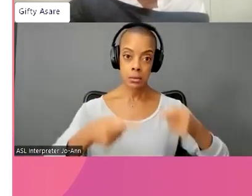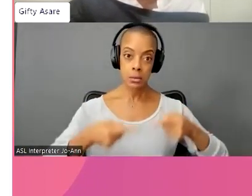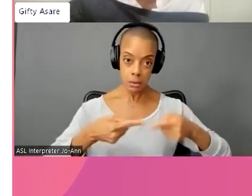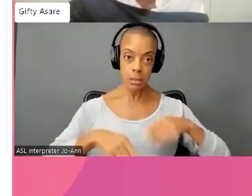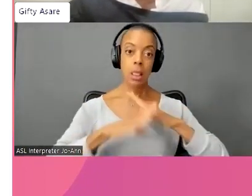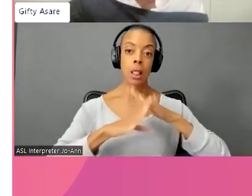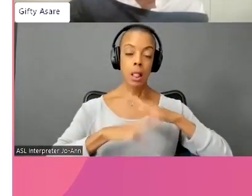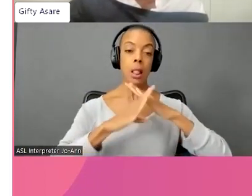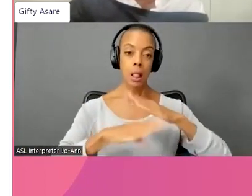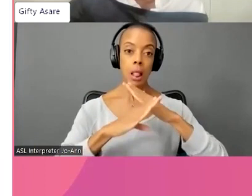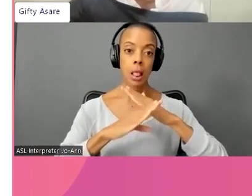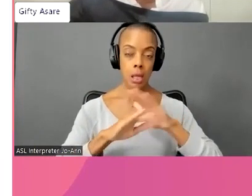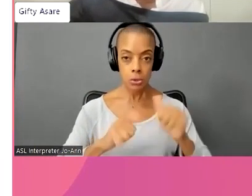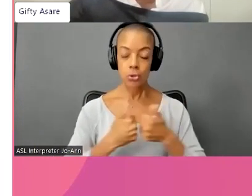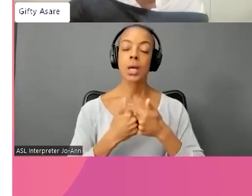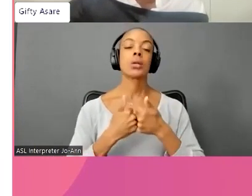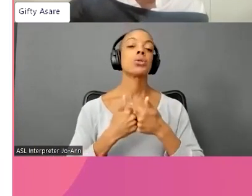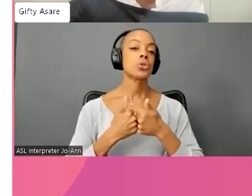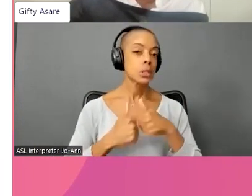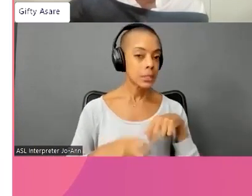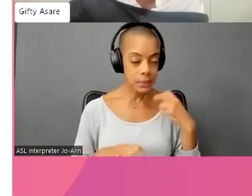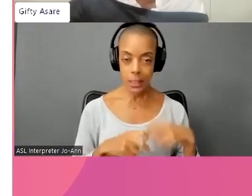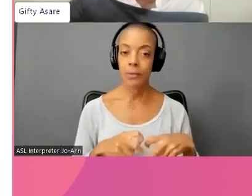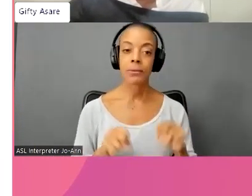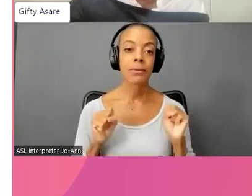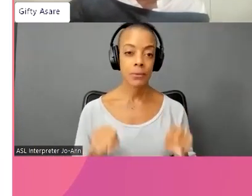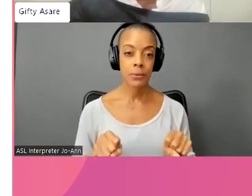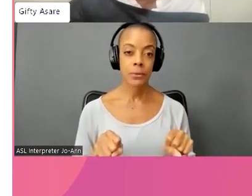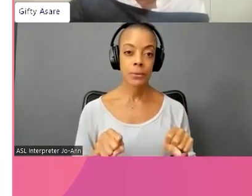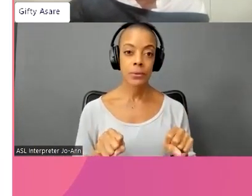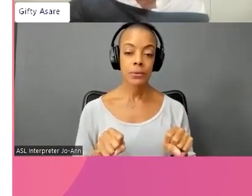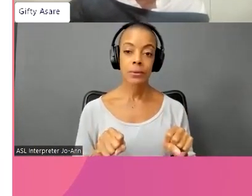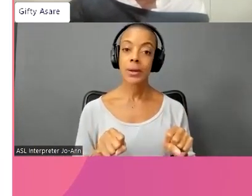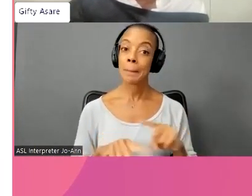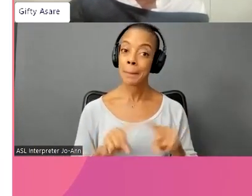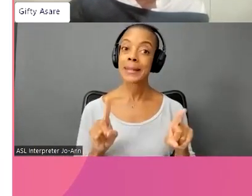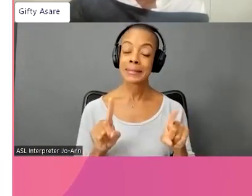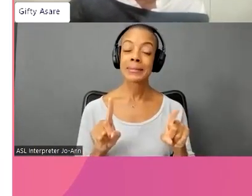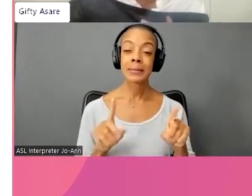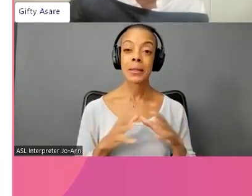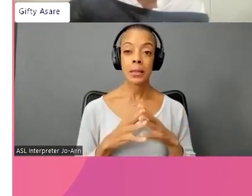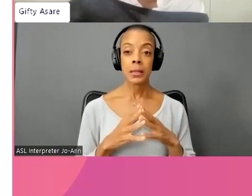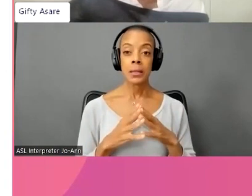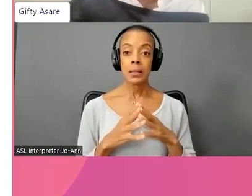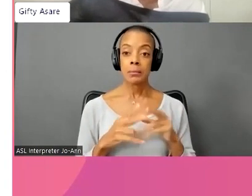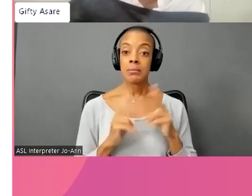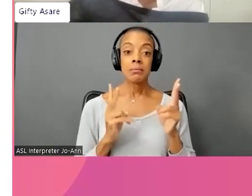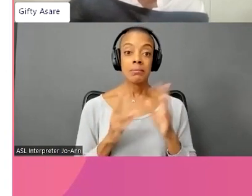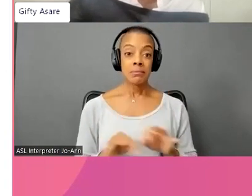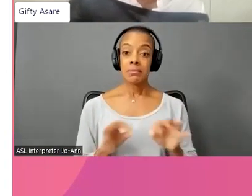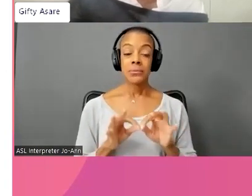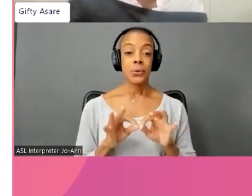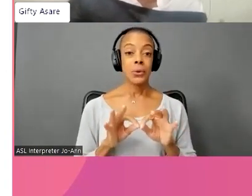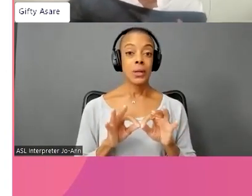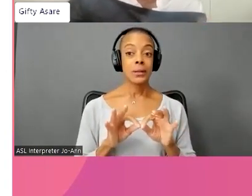be challenging, it can be difficult, but it's worth noting that that difficulty or that